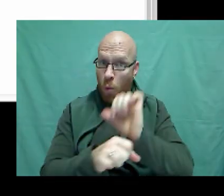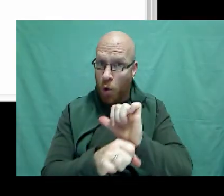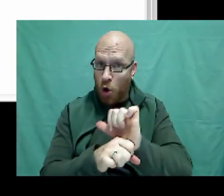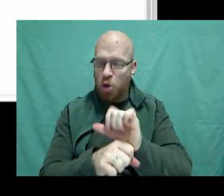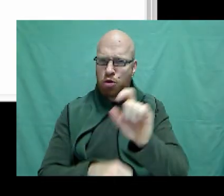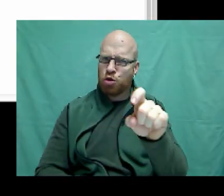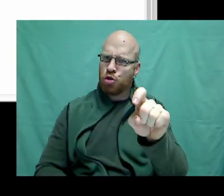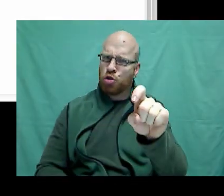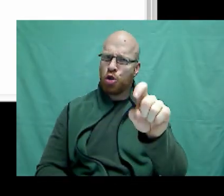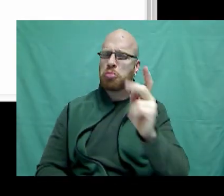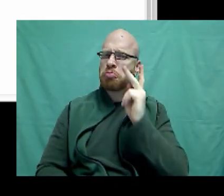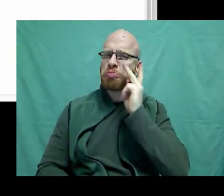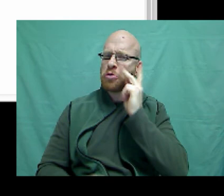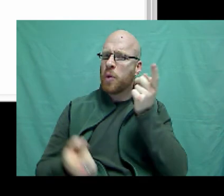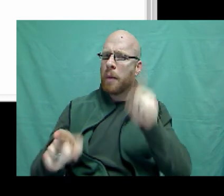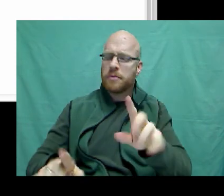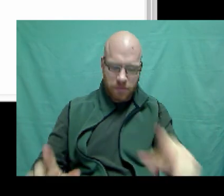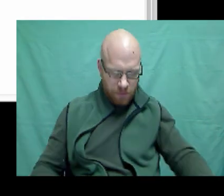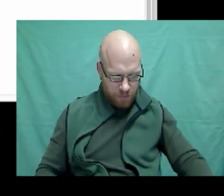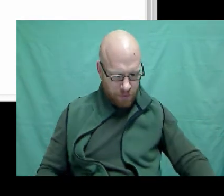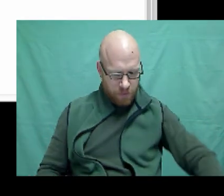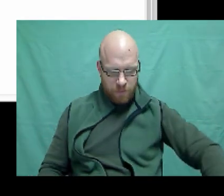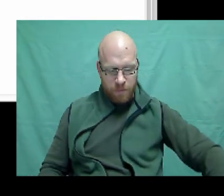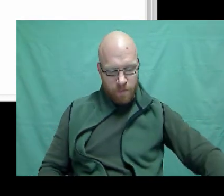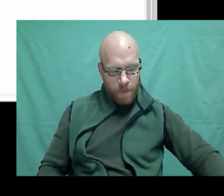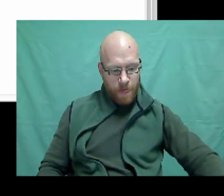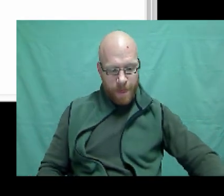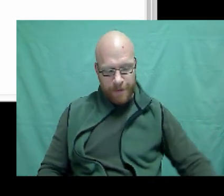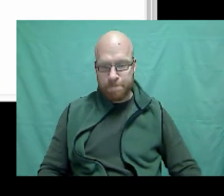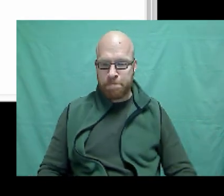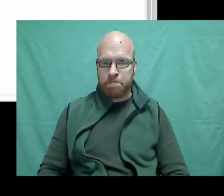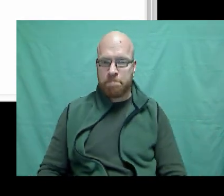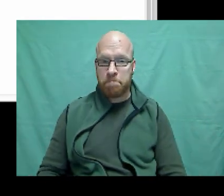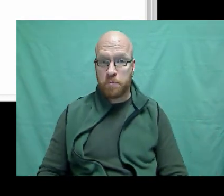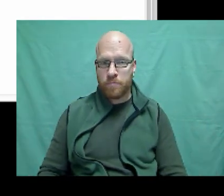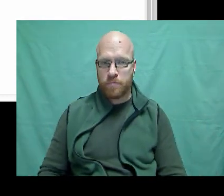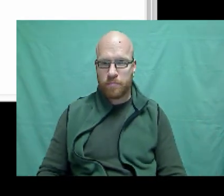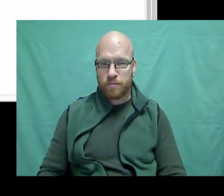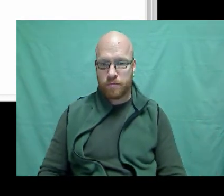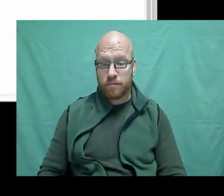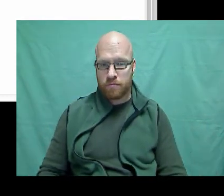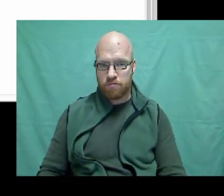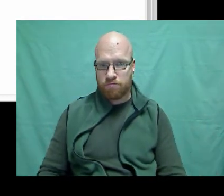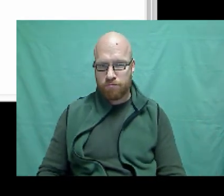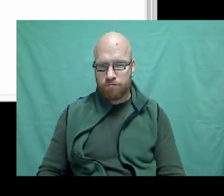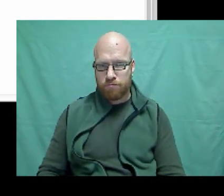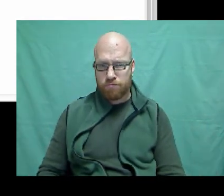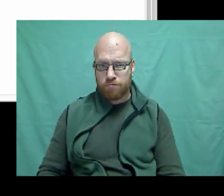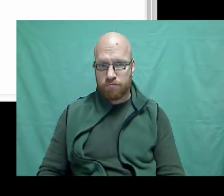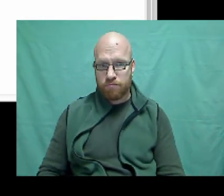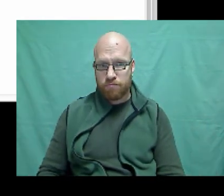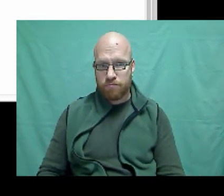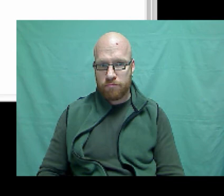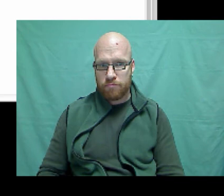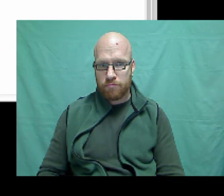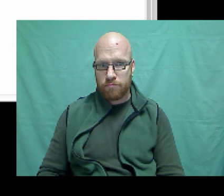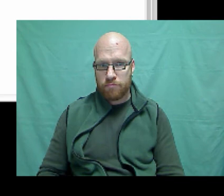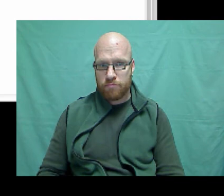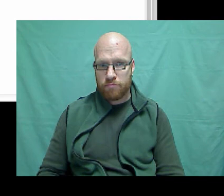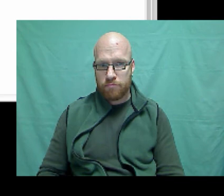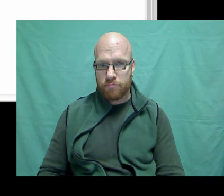3. Now when we put it back in the equation, the original equation, it should work just fine. It should check.